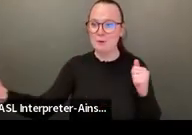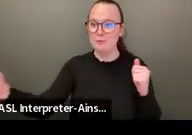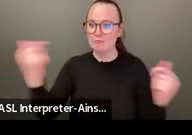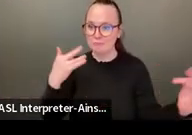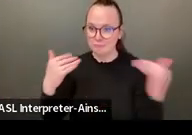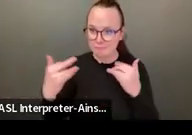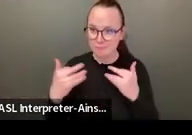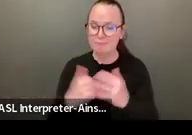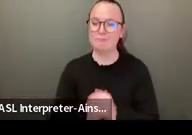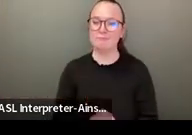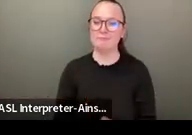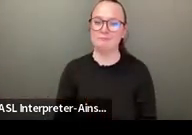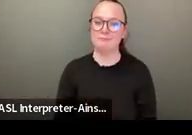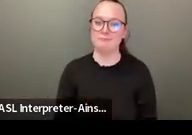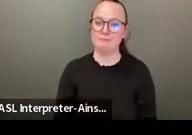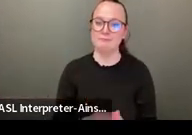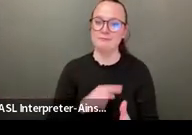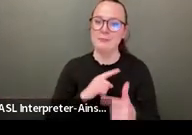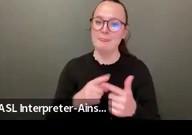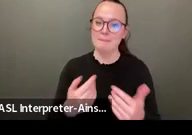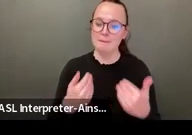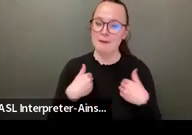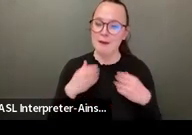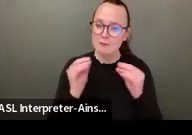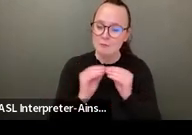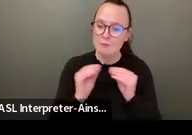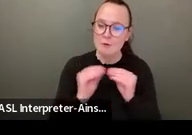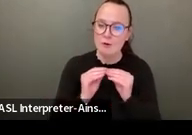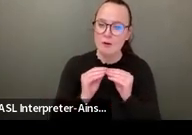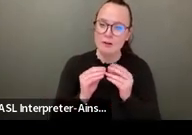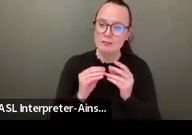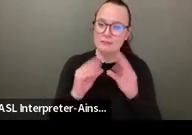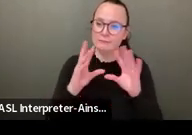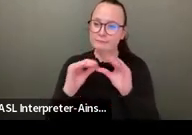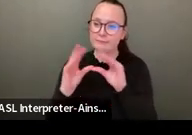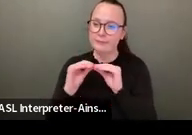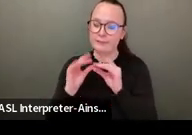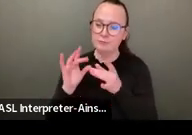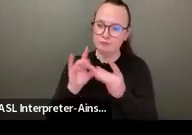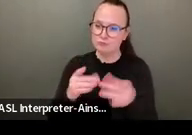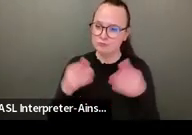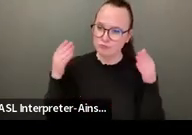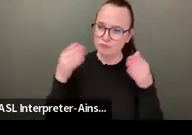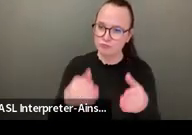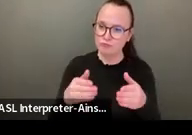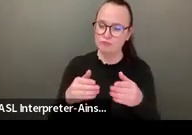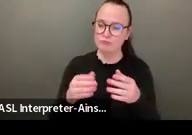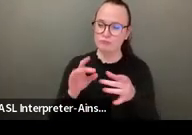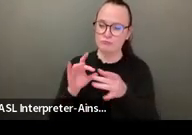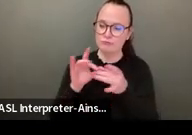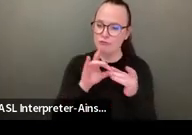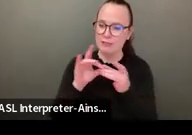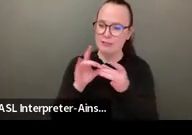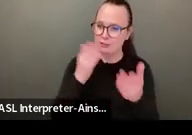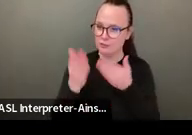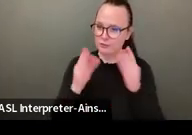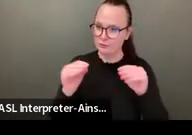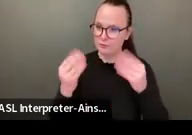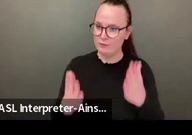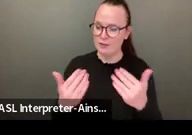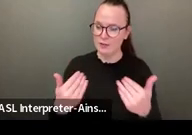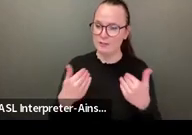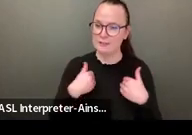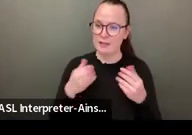like are more geared toward those related service providers. We're going to be really diving into the writing measurable functional goals and